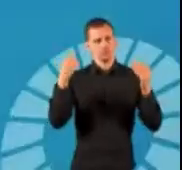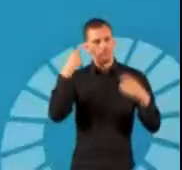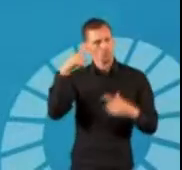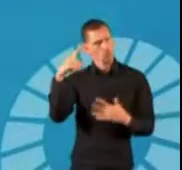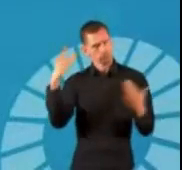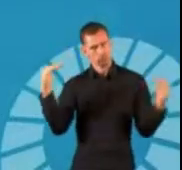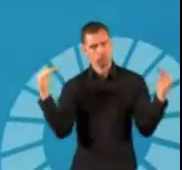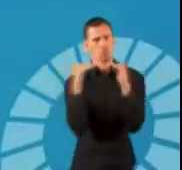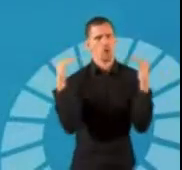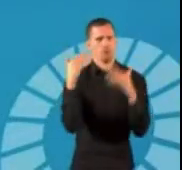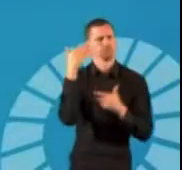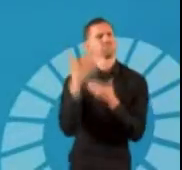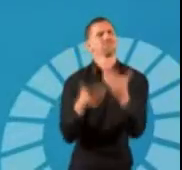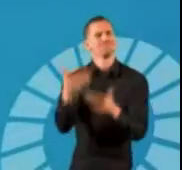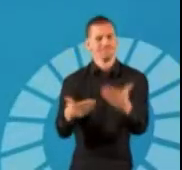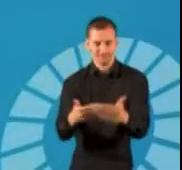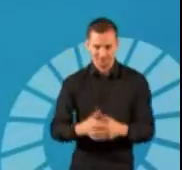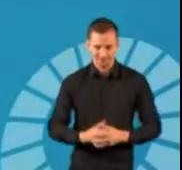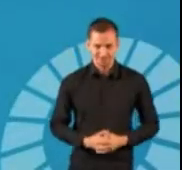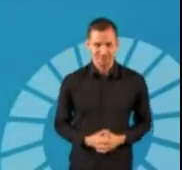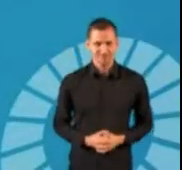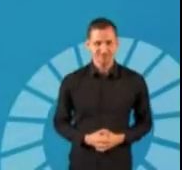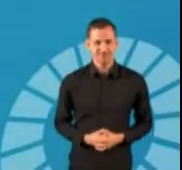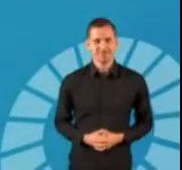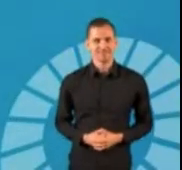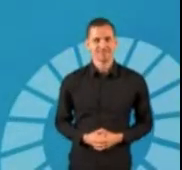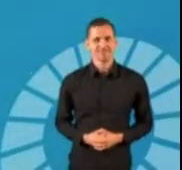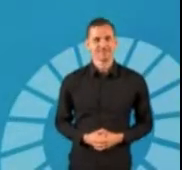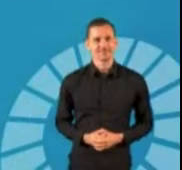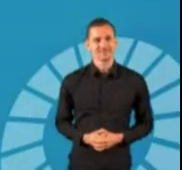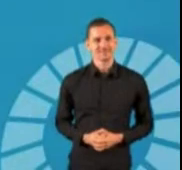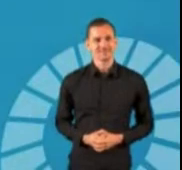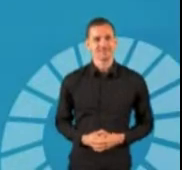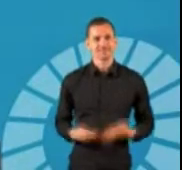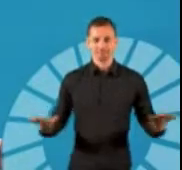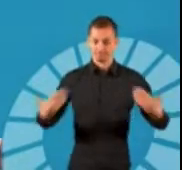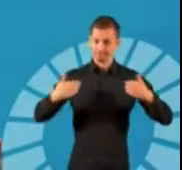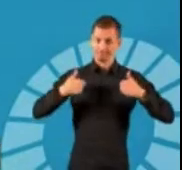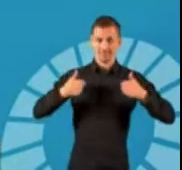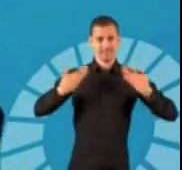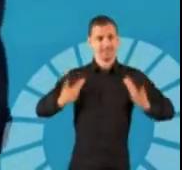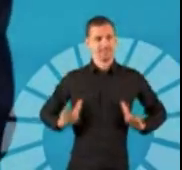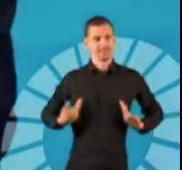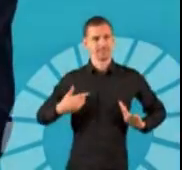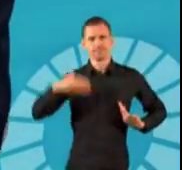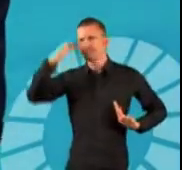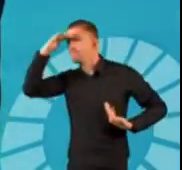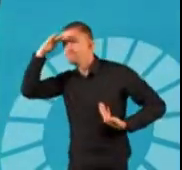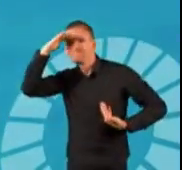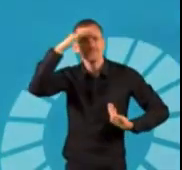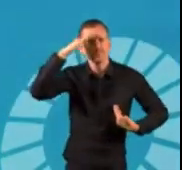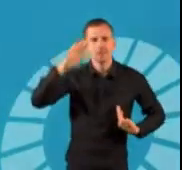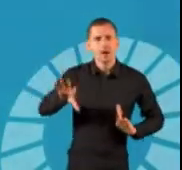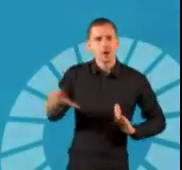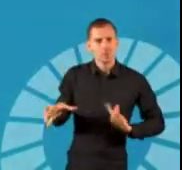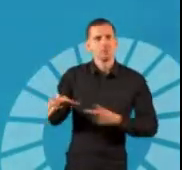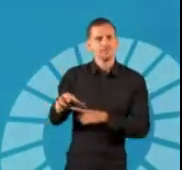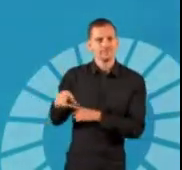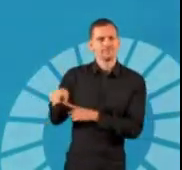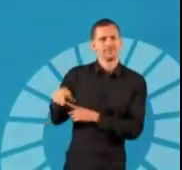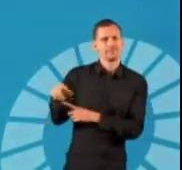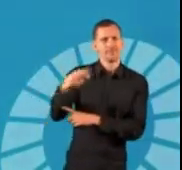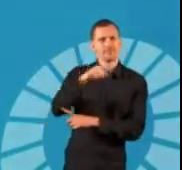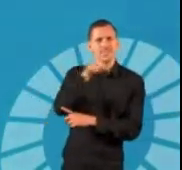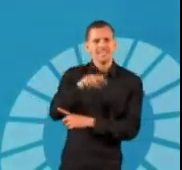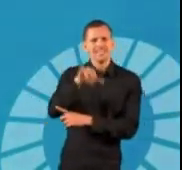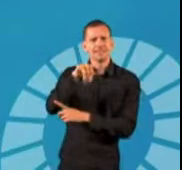And a girl advocate from Zimbabwe. And as a youth leader who has had the privilege to be involved in the GF through the